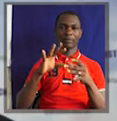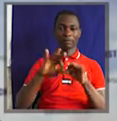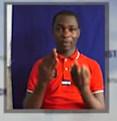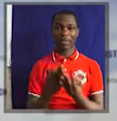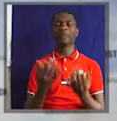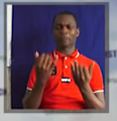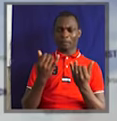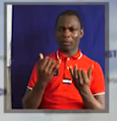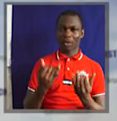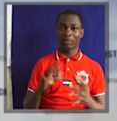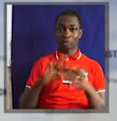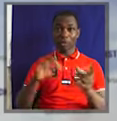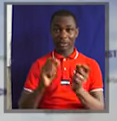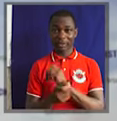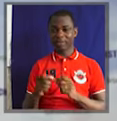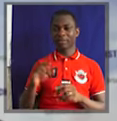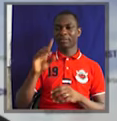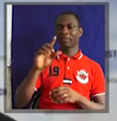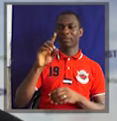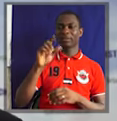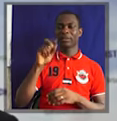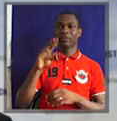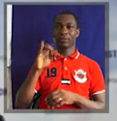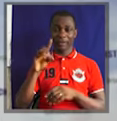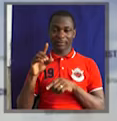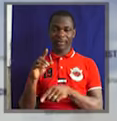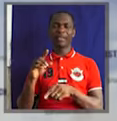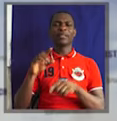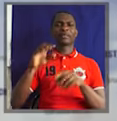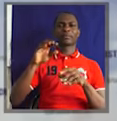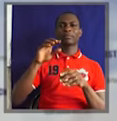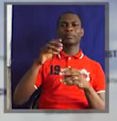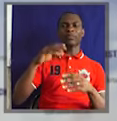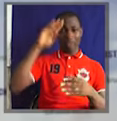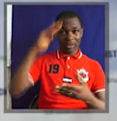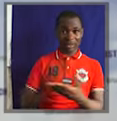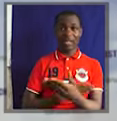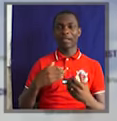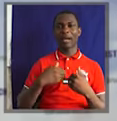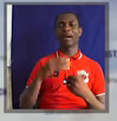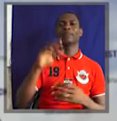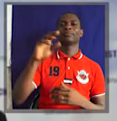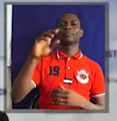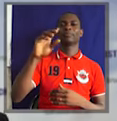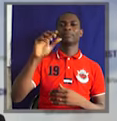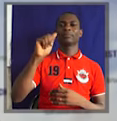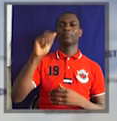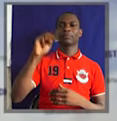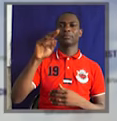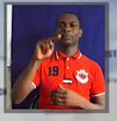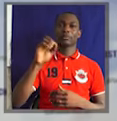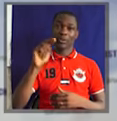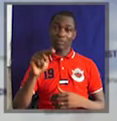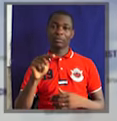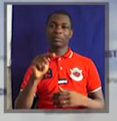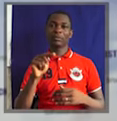fa no amnon ana david ewo baba bi a bible sara ne ho ofepa ono so incidentally no na okuta the same name